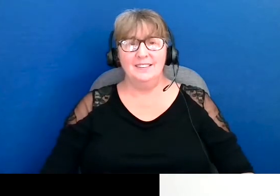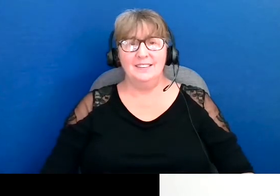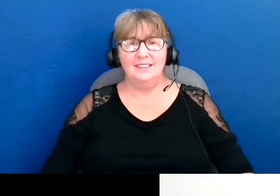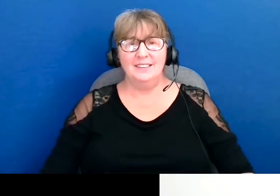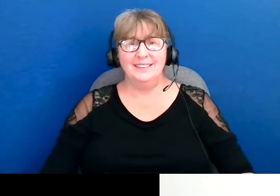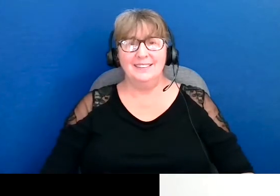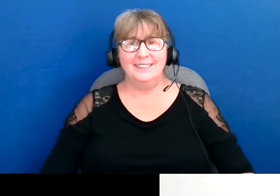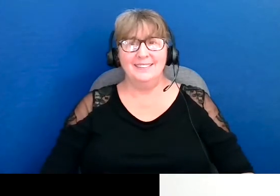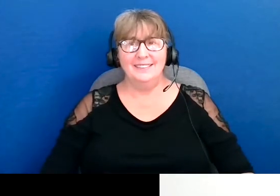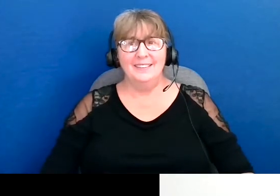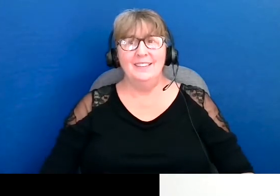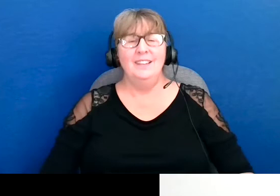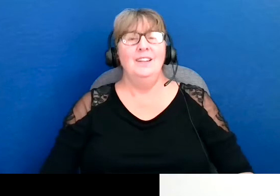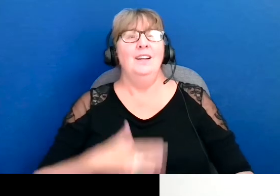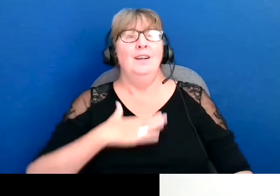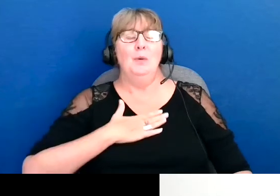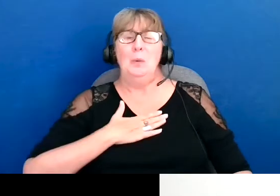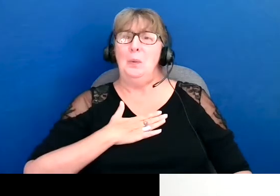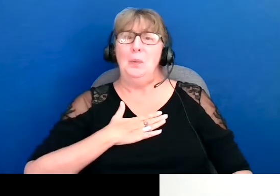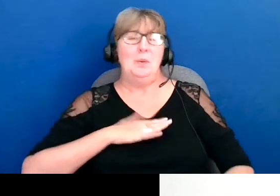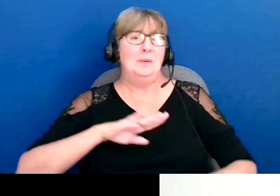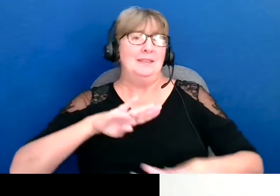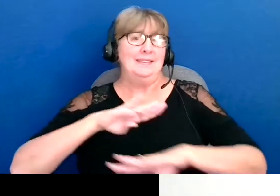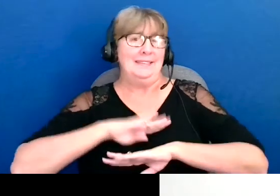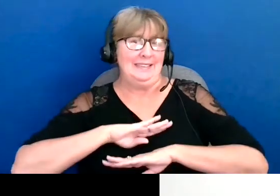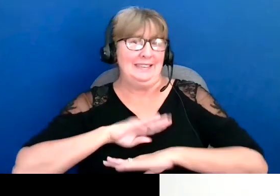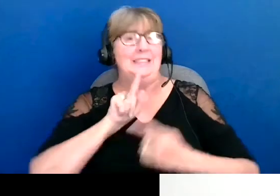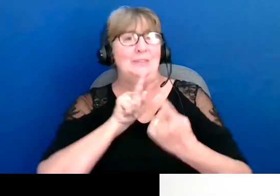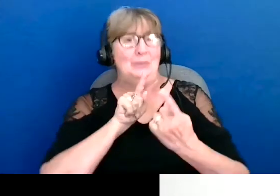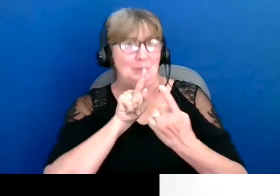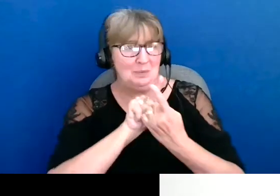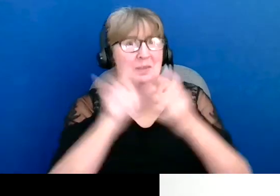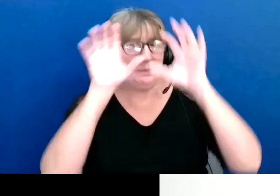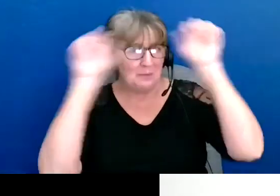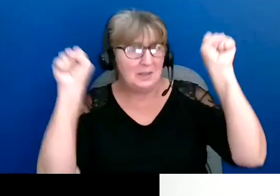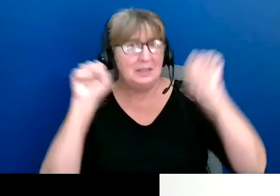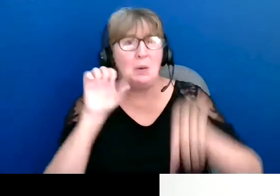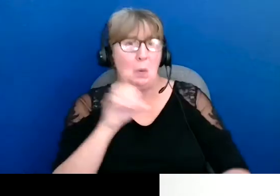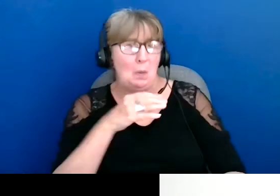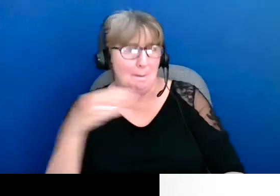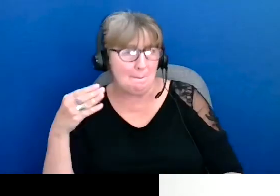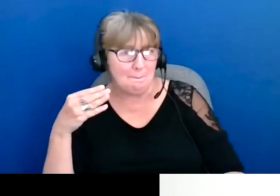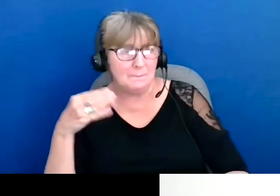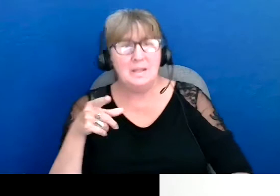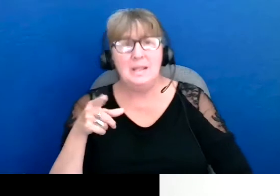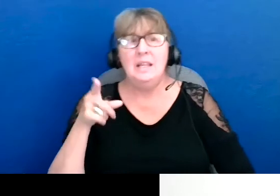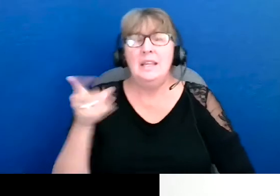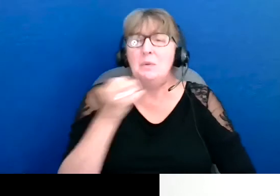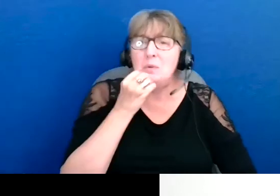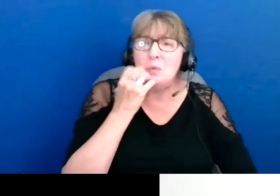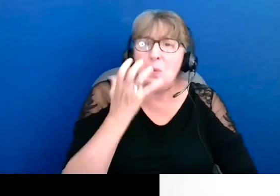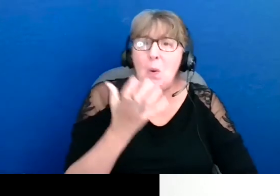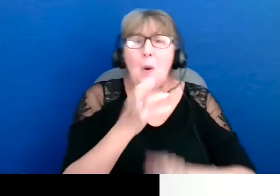It was rewarding to meet with President Obama. He was very warm and